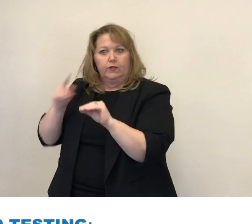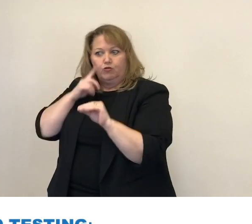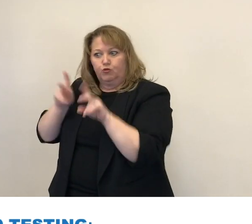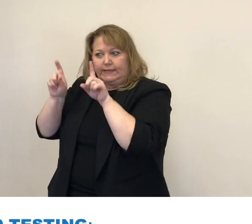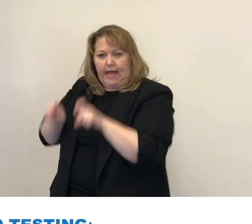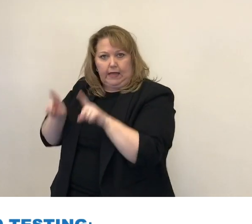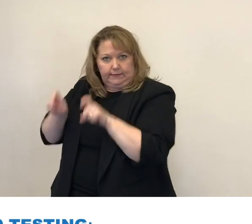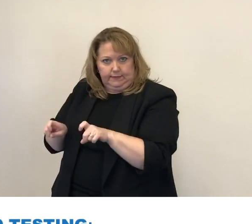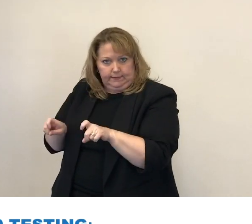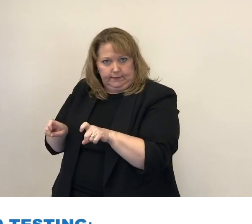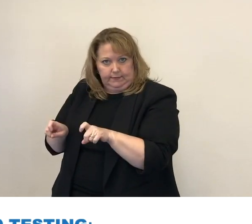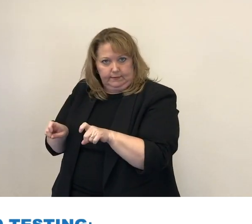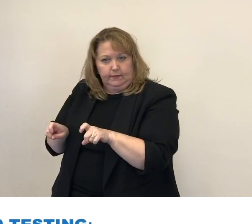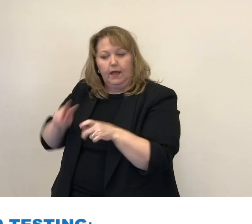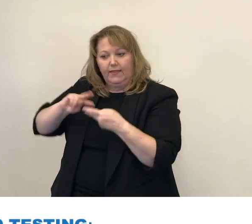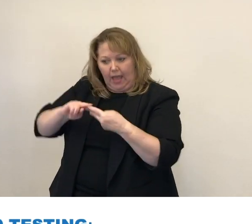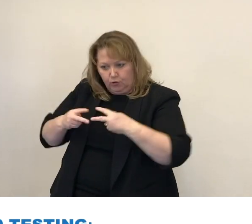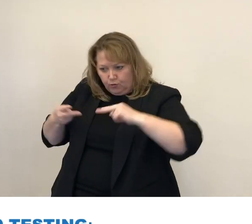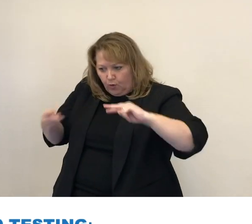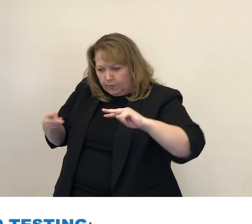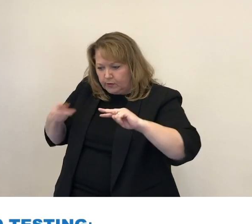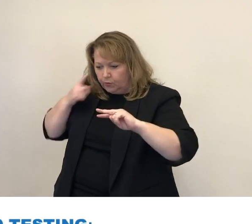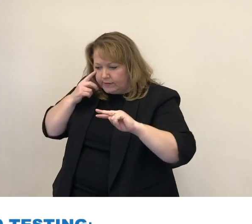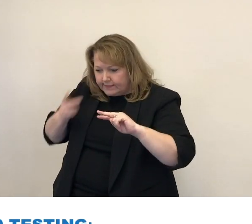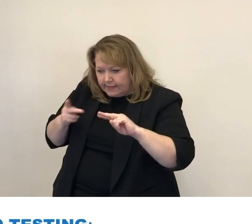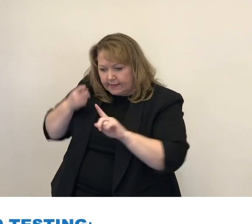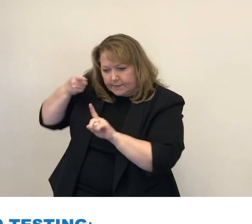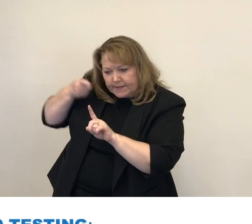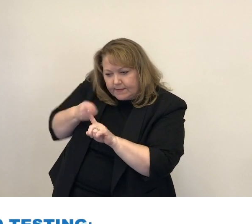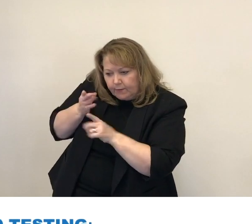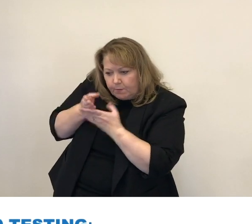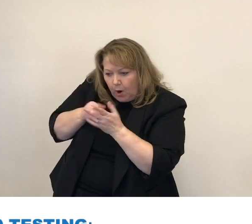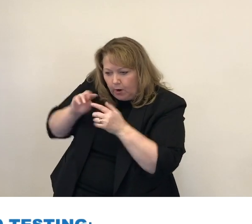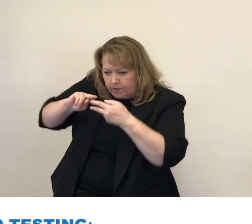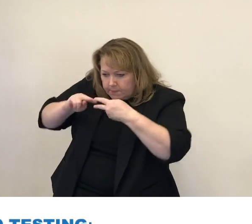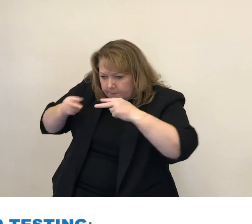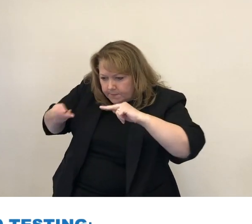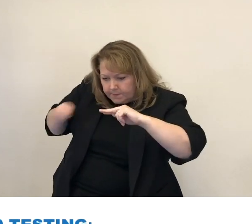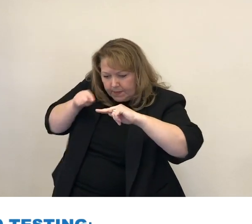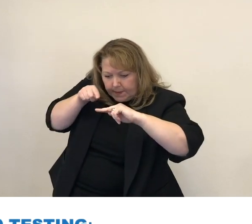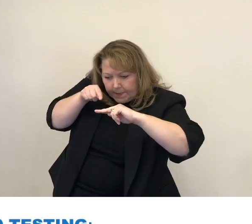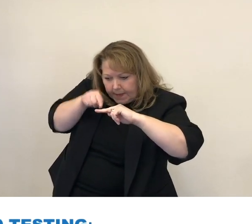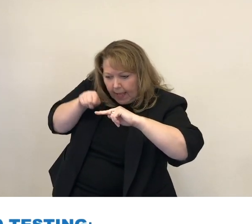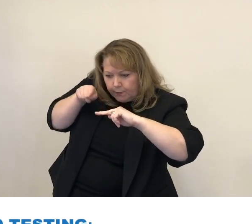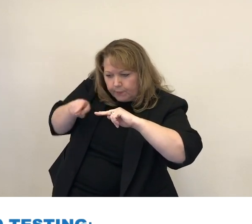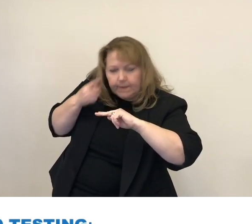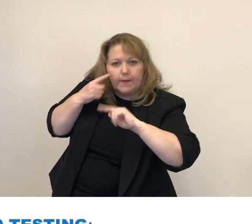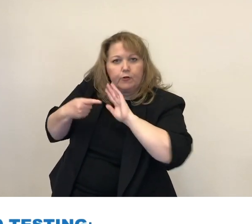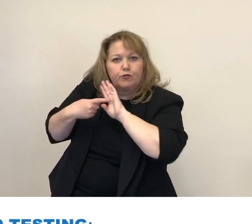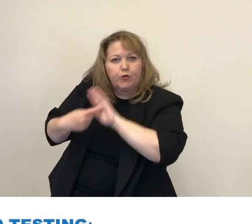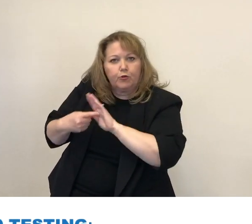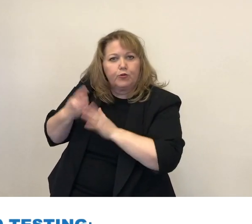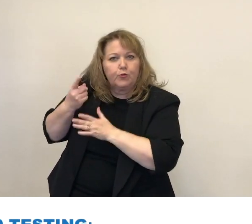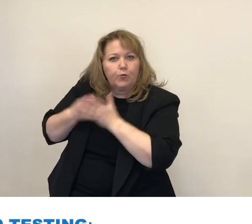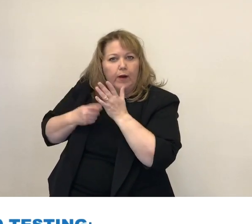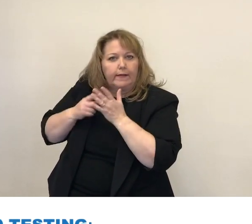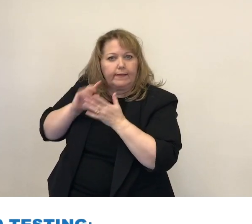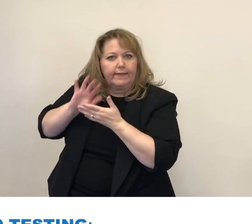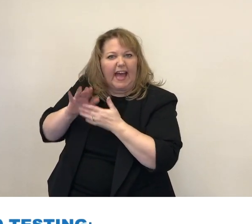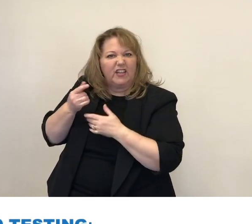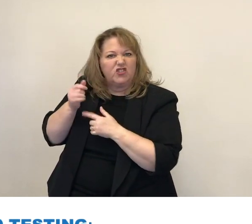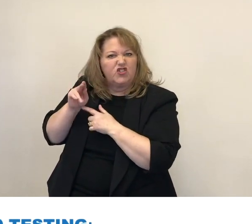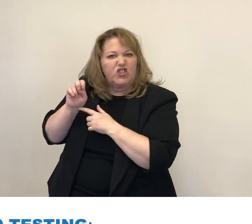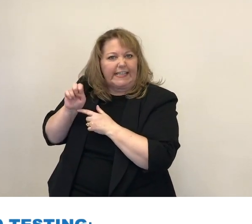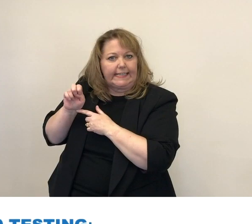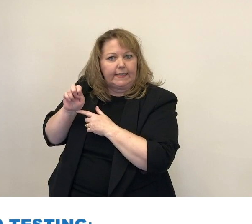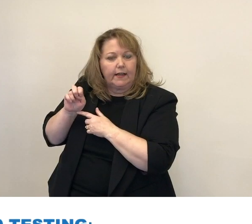a very, very specific part of the virus. Just like we have a genome that distinguishes us from our pet dog or our pet lizard or